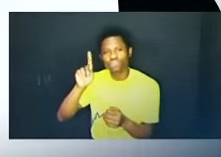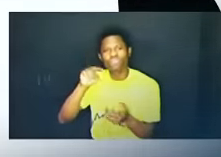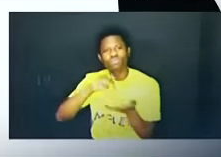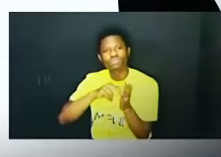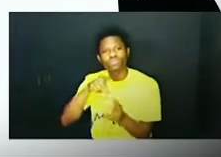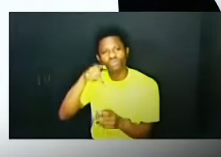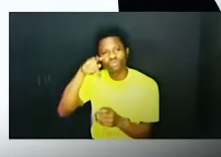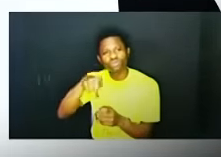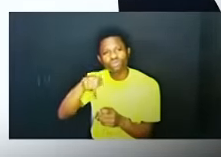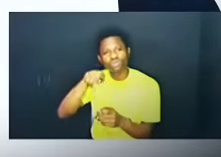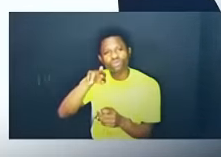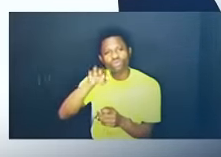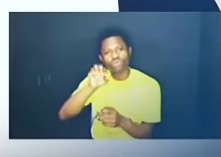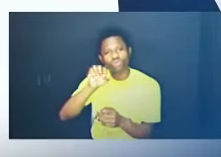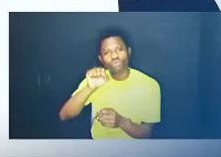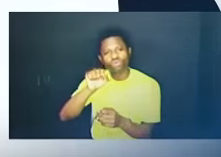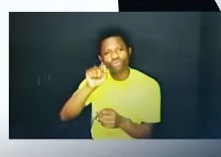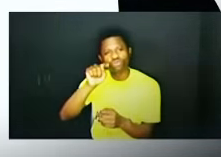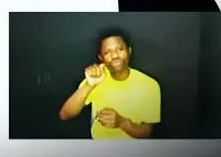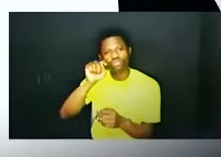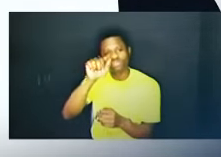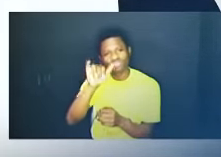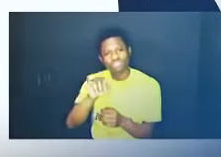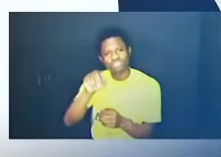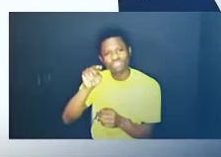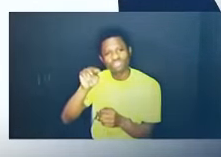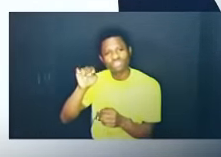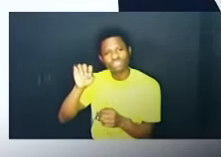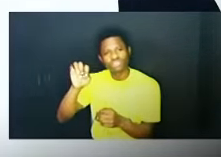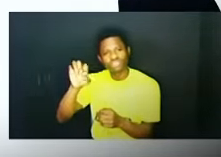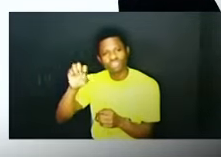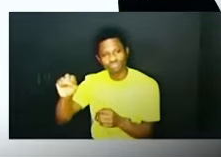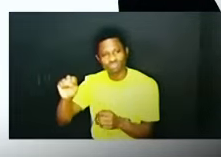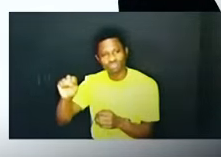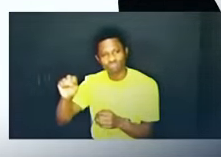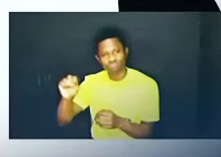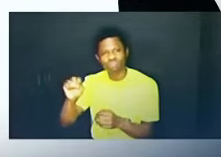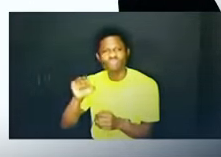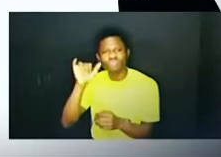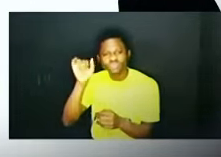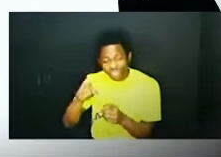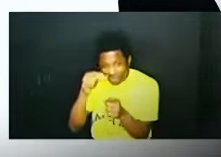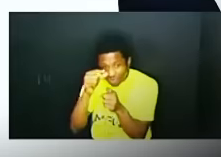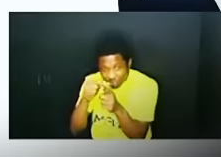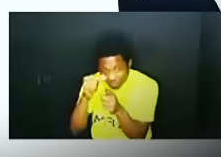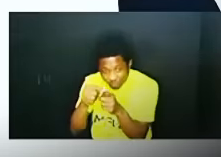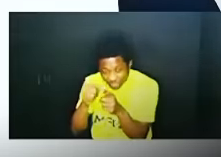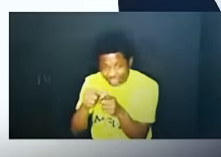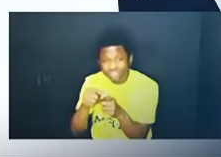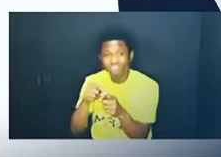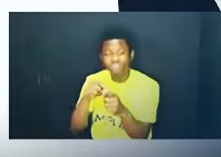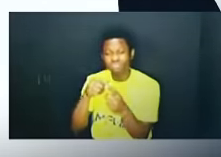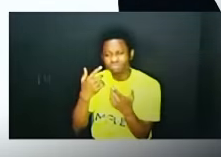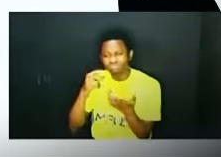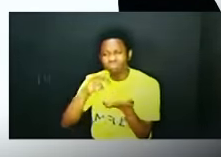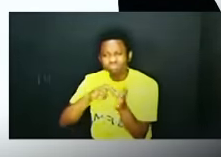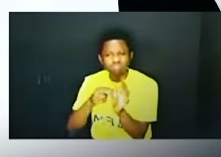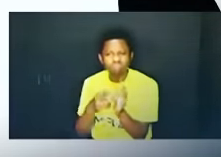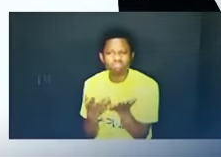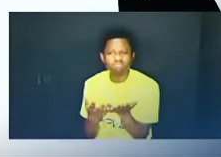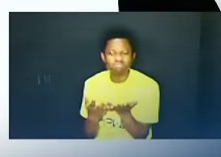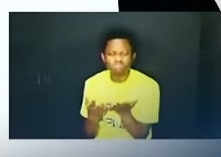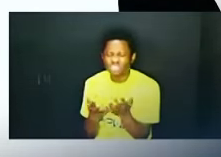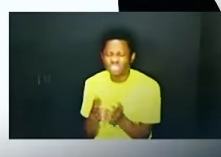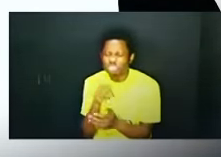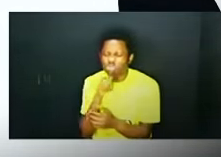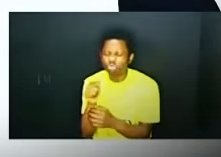the word for worship in the New Testament. Now we eye osori kasa e wa pamfufuru nim, but it is rarely